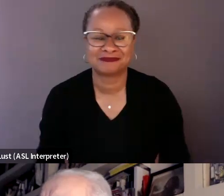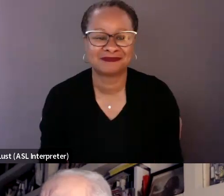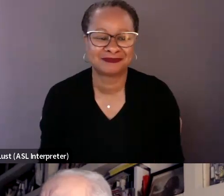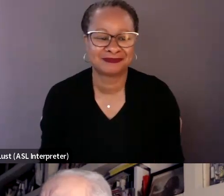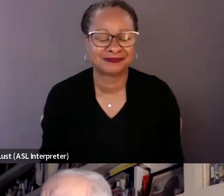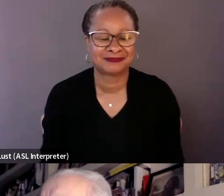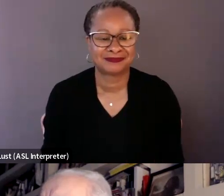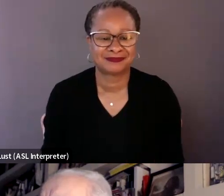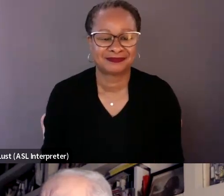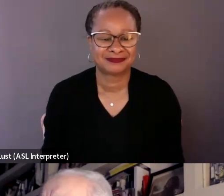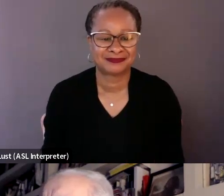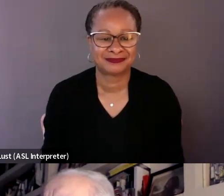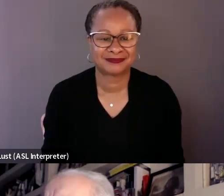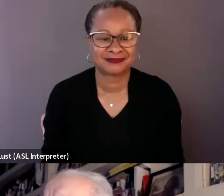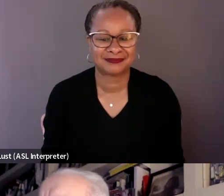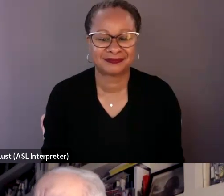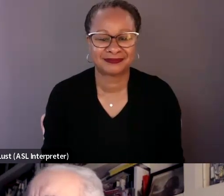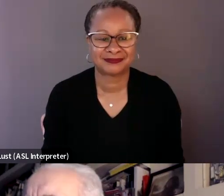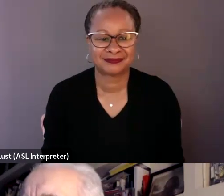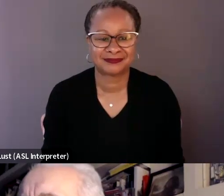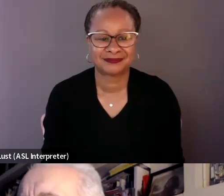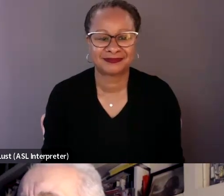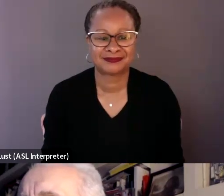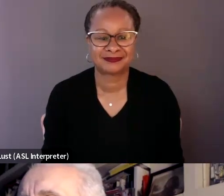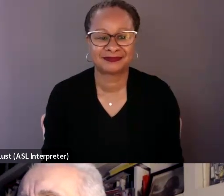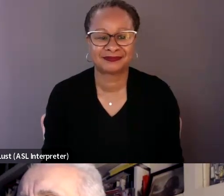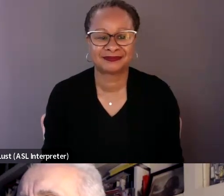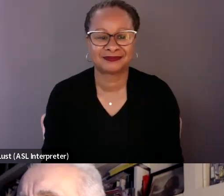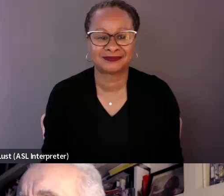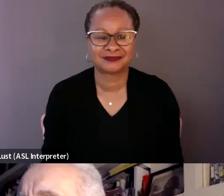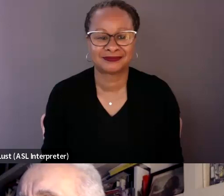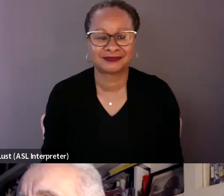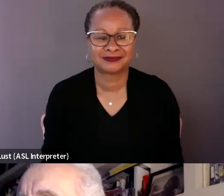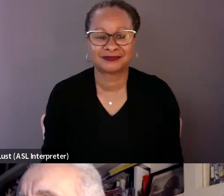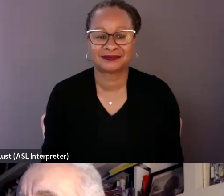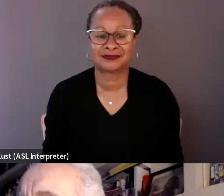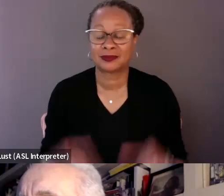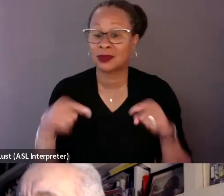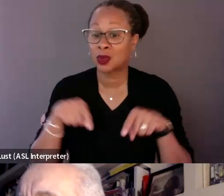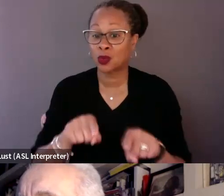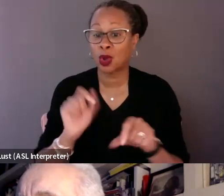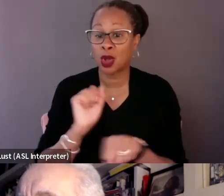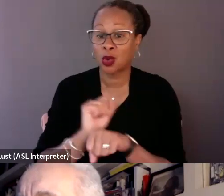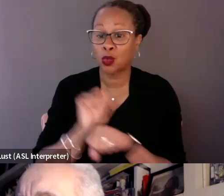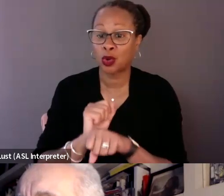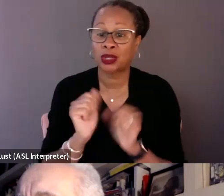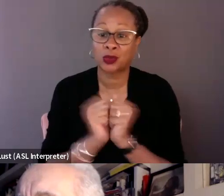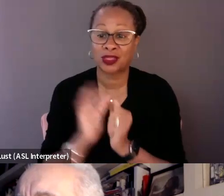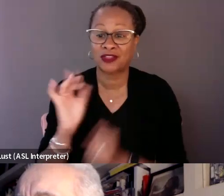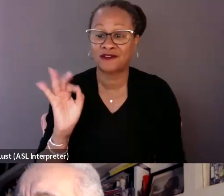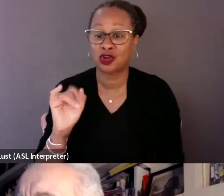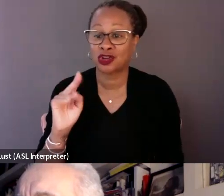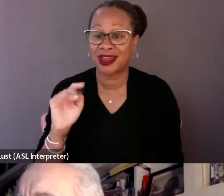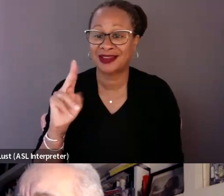Javier, do you want to speak to that? Add anything? Well, working with Fernando is a big gift. I